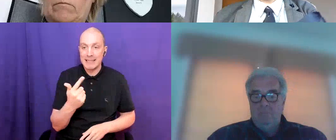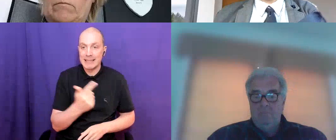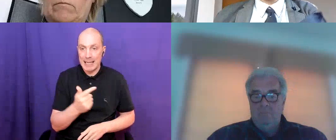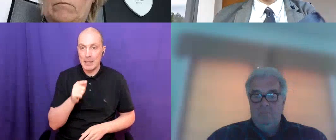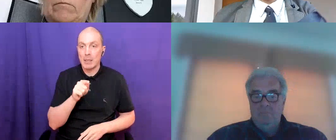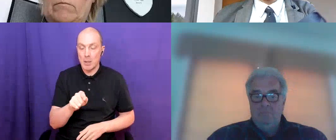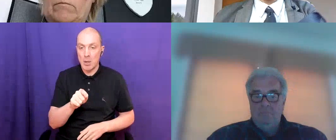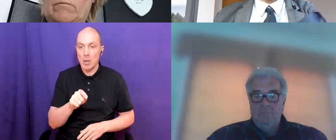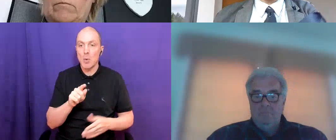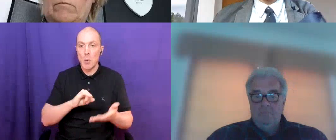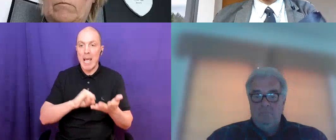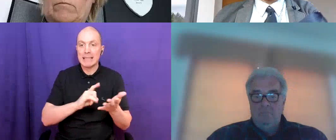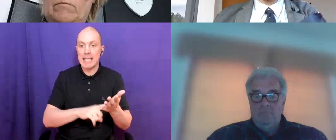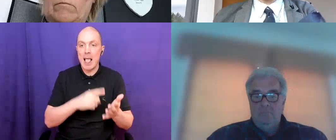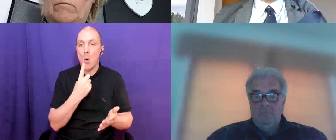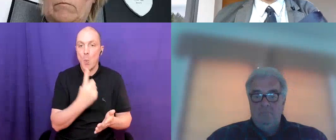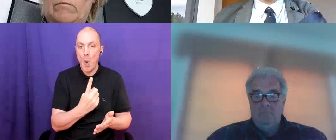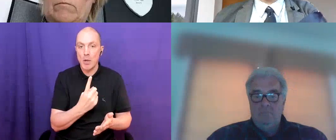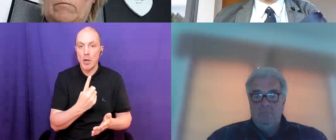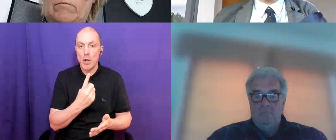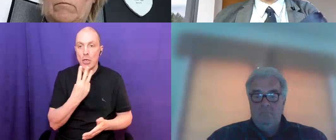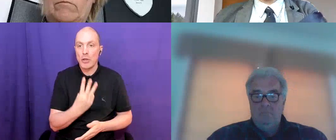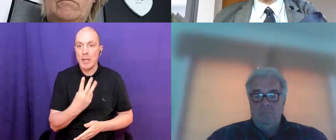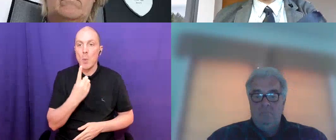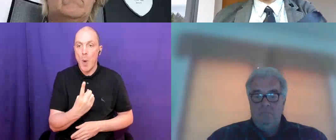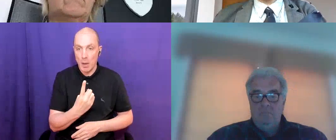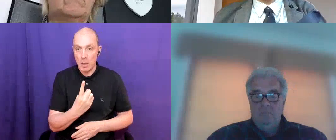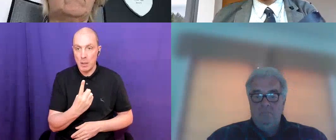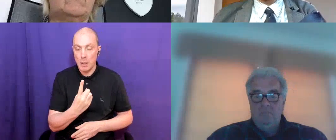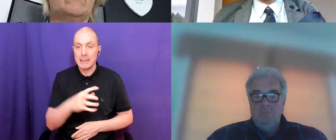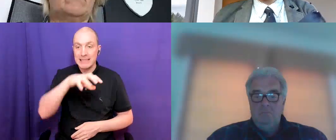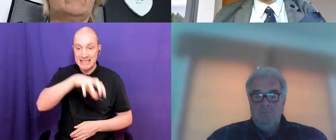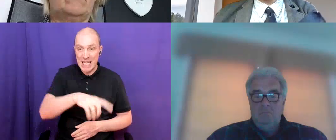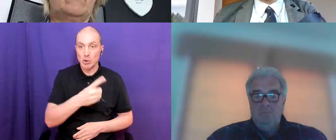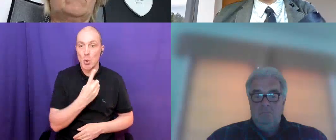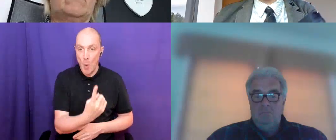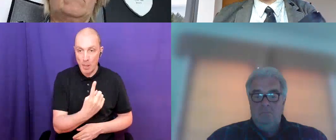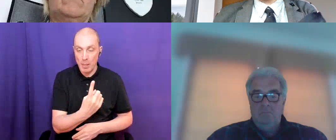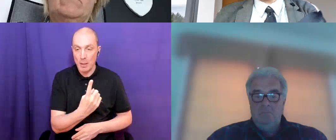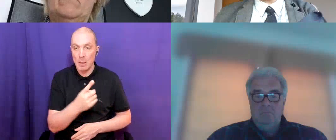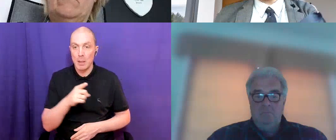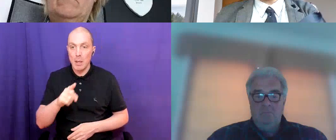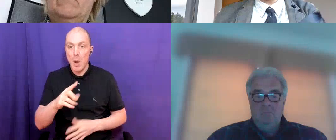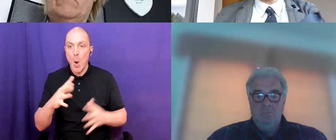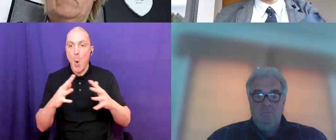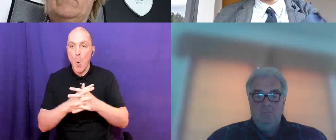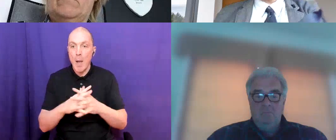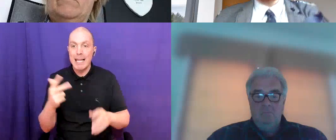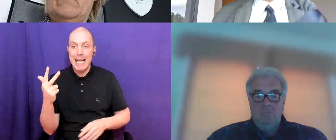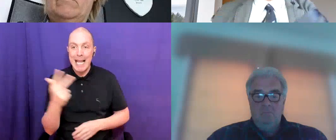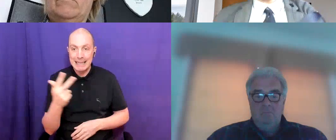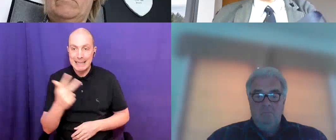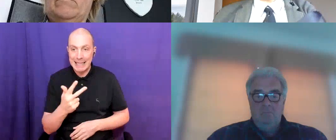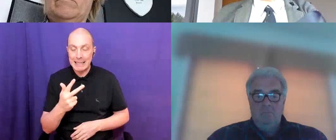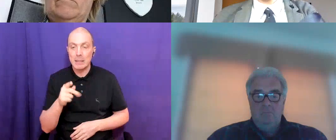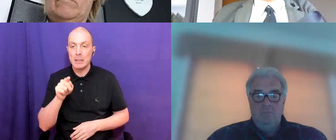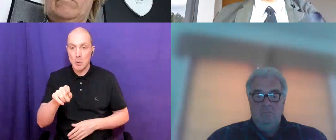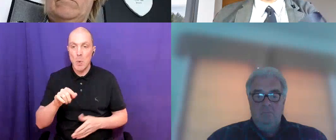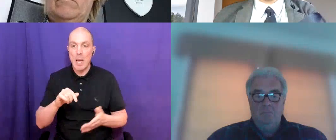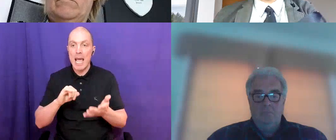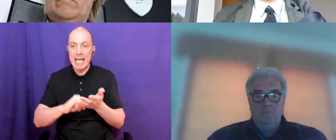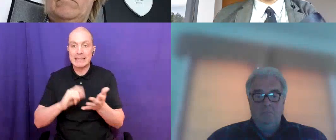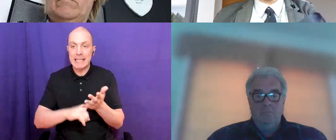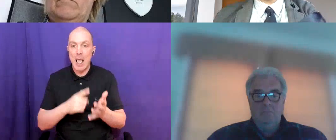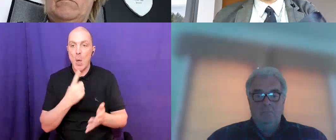registers SL 131 will vote at Station 1. For Ward 18, voters from registers